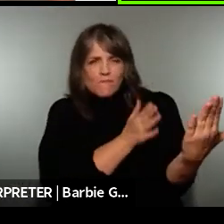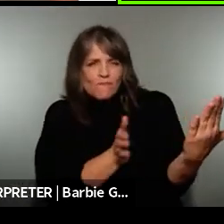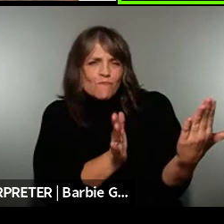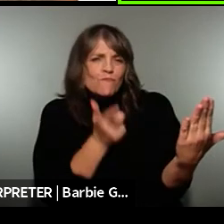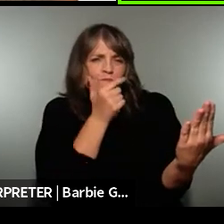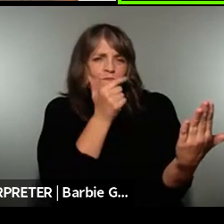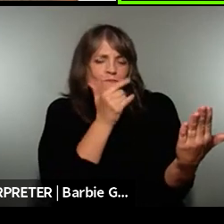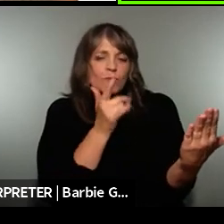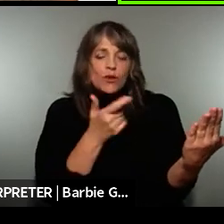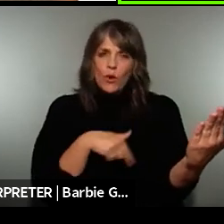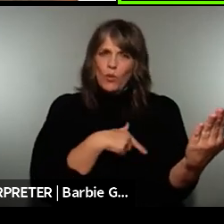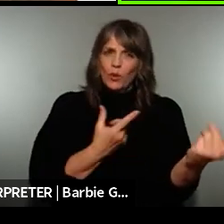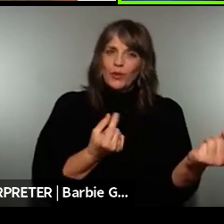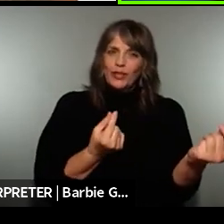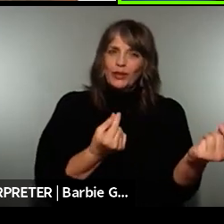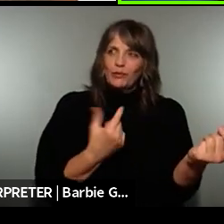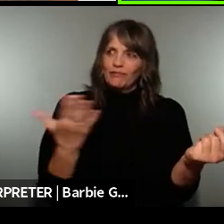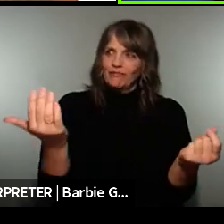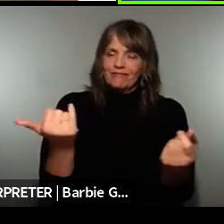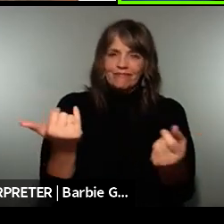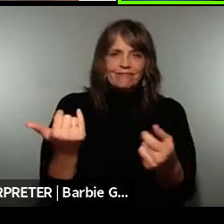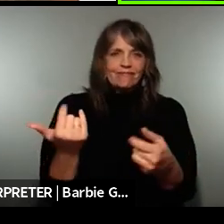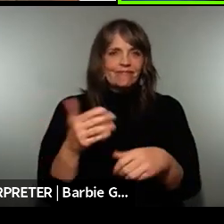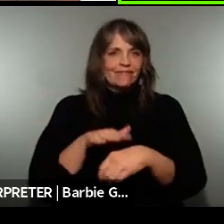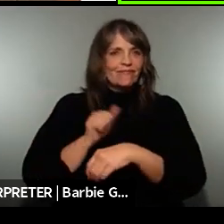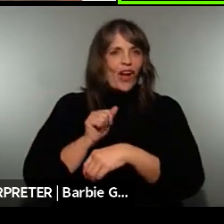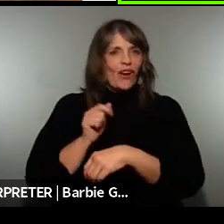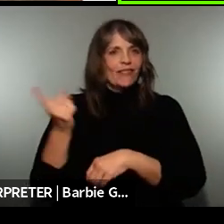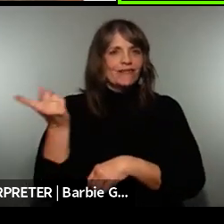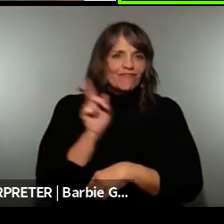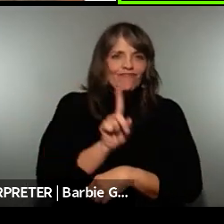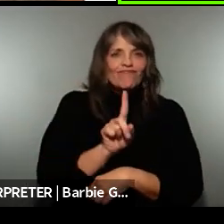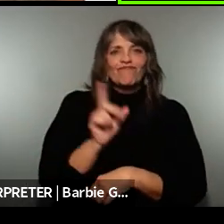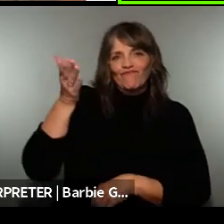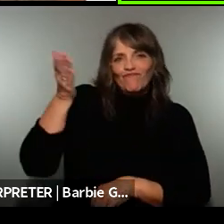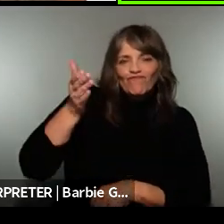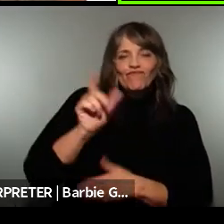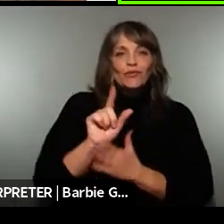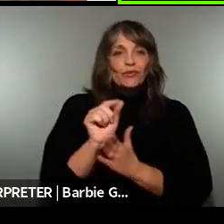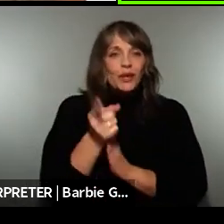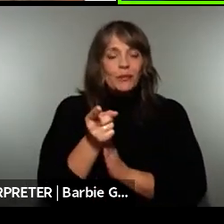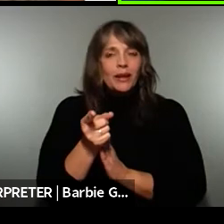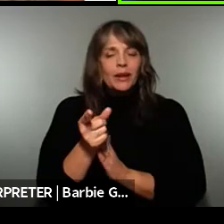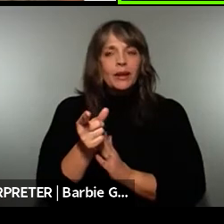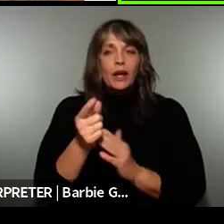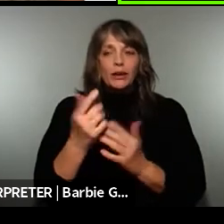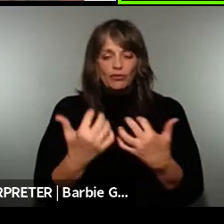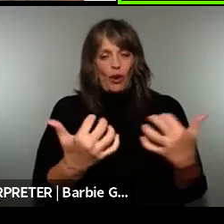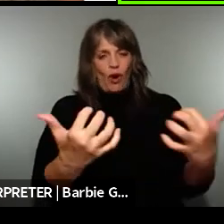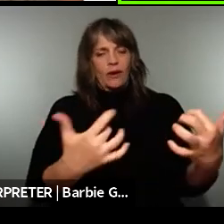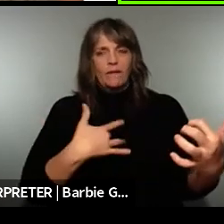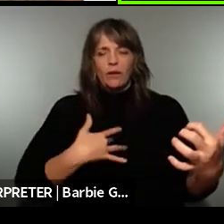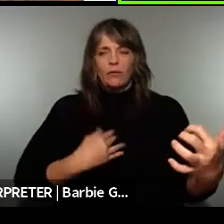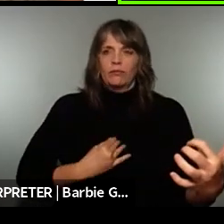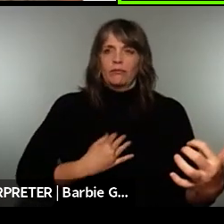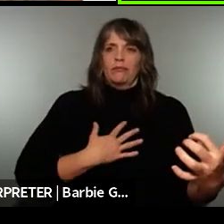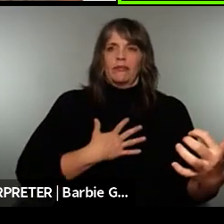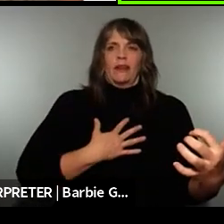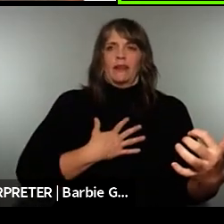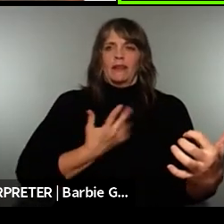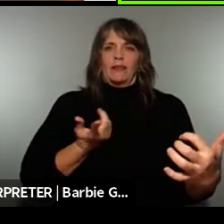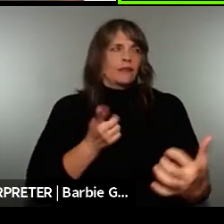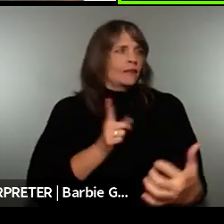as just folks coming in to give a 20-minute presentation can ignite a couple folks in the audience who are then going to go to their networks